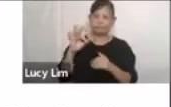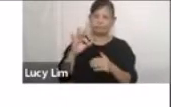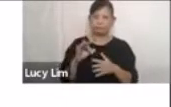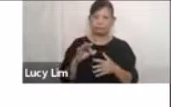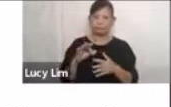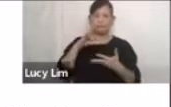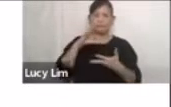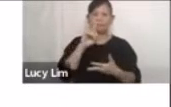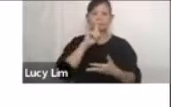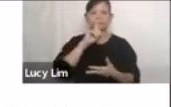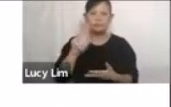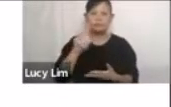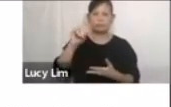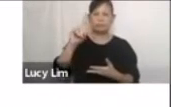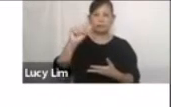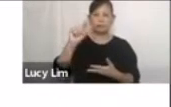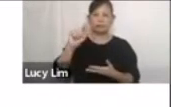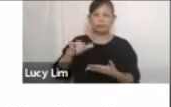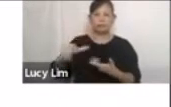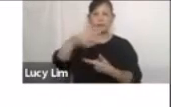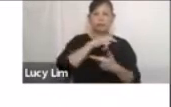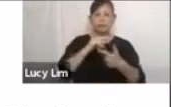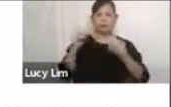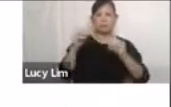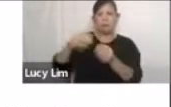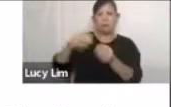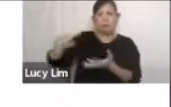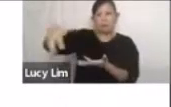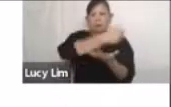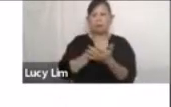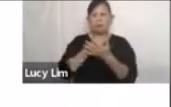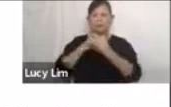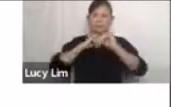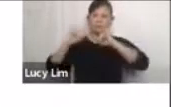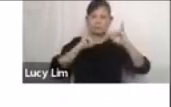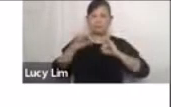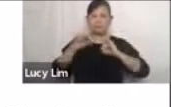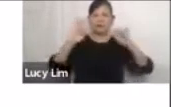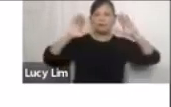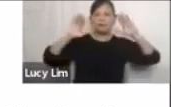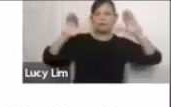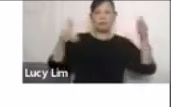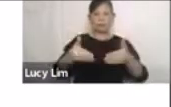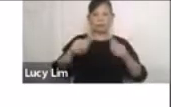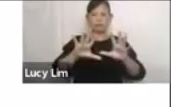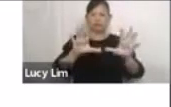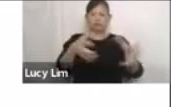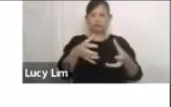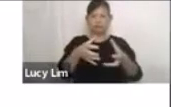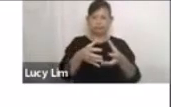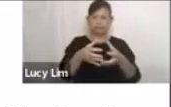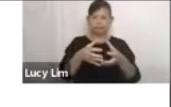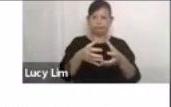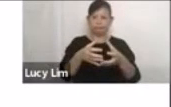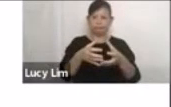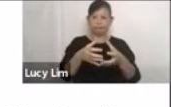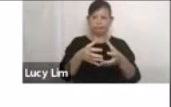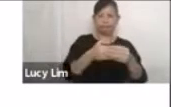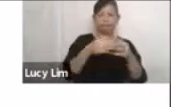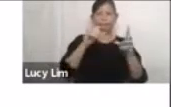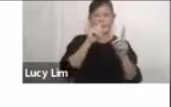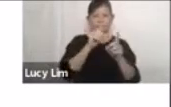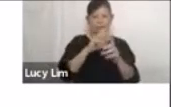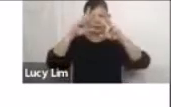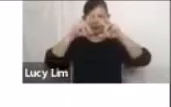collection tool was interview and focus group discussion guidelines. So in terms of data management and analysis, the